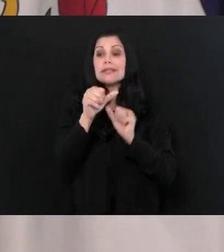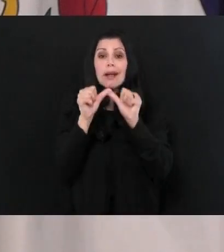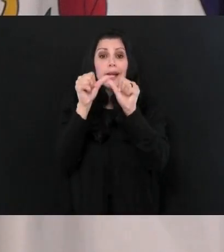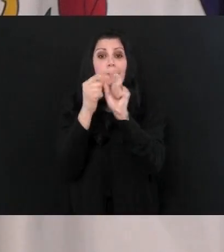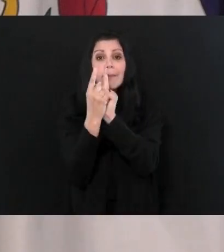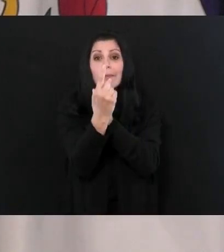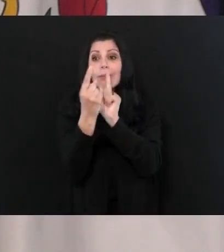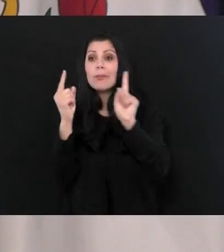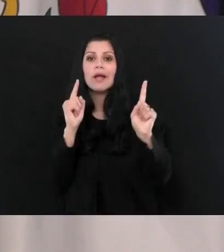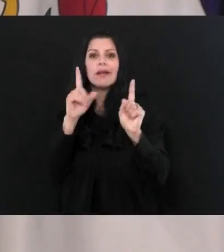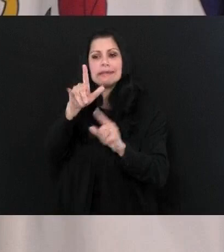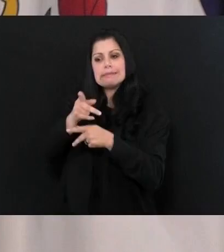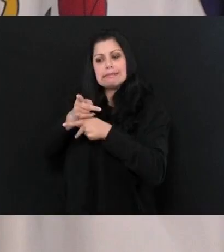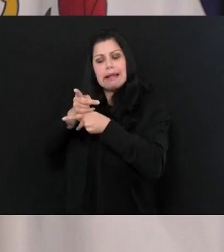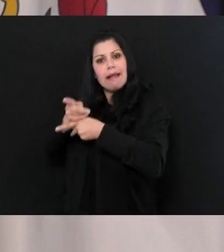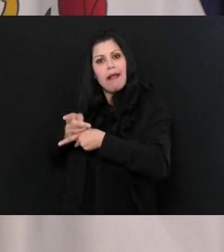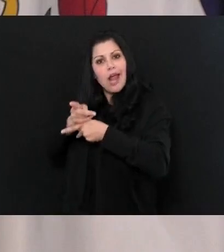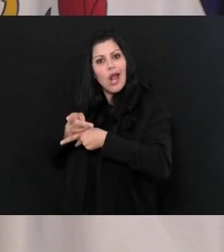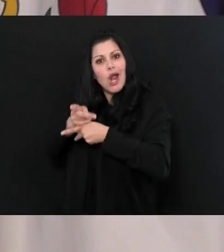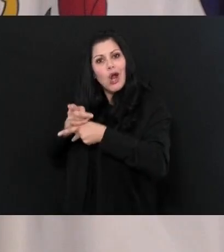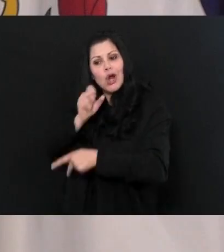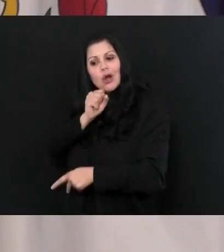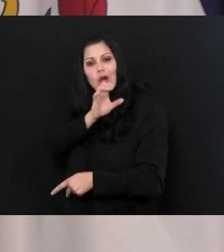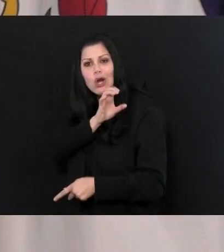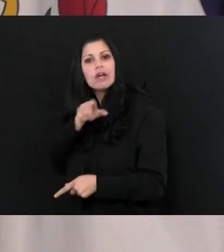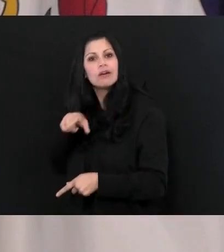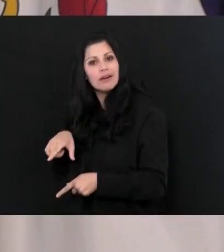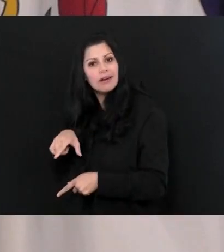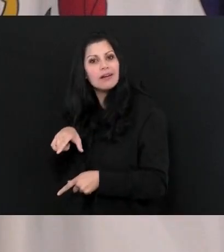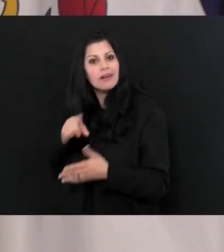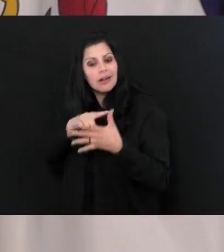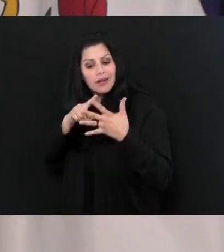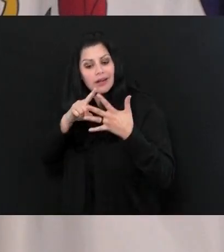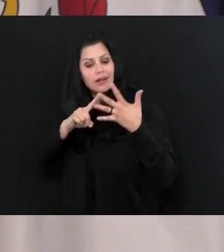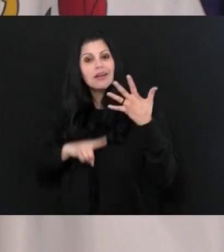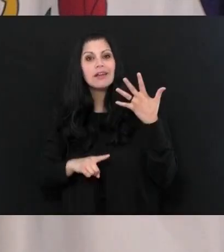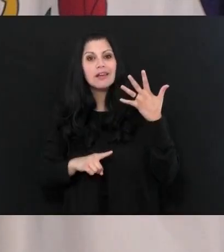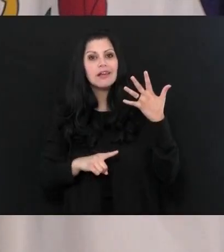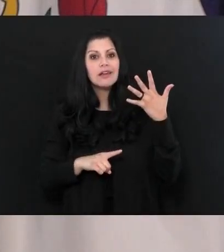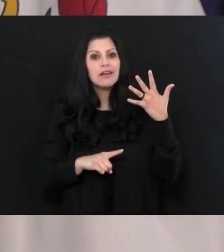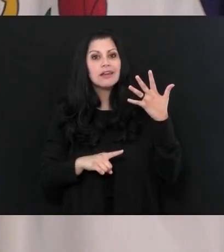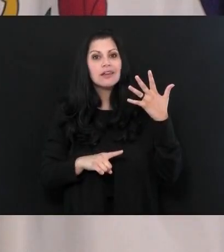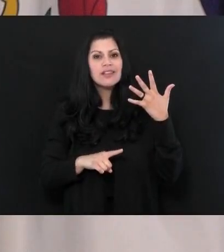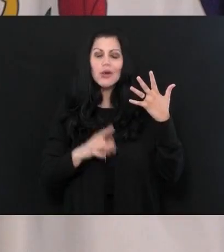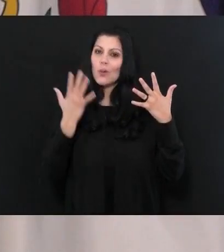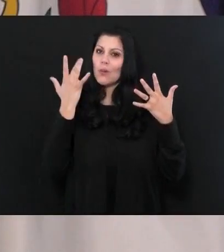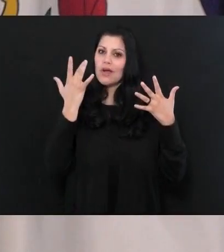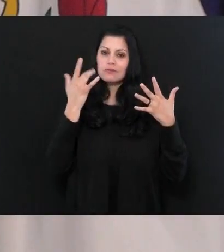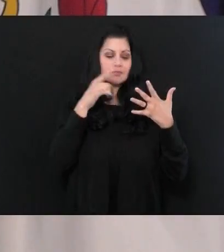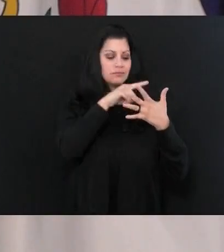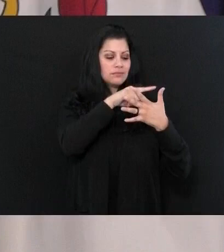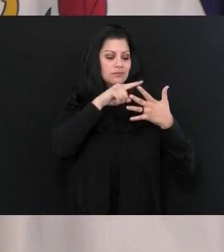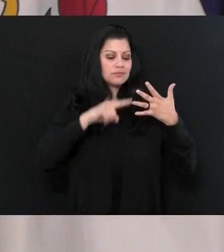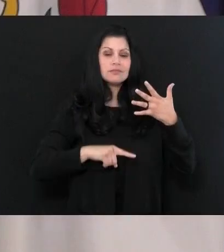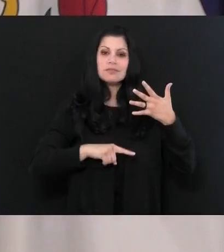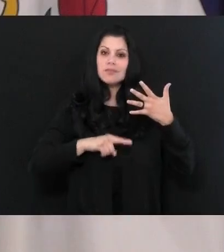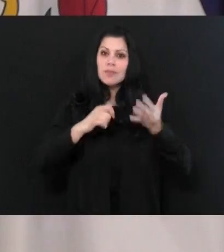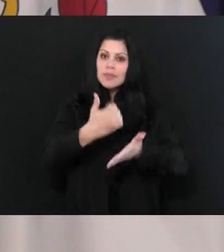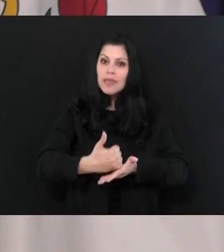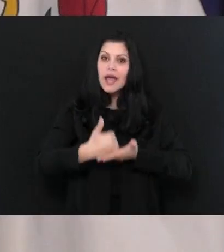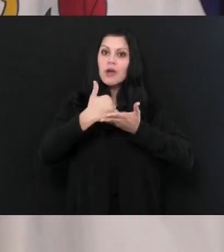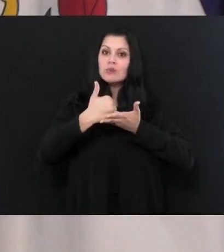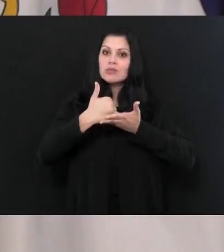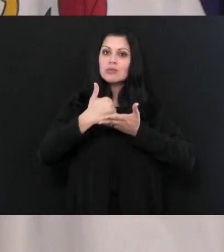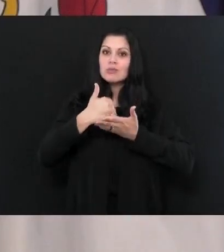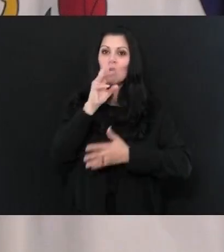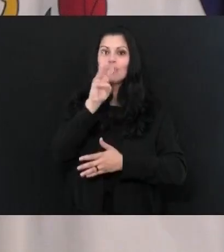care of the elderly, do all the things, West Virginia, that help us get us to where we are